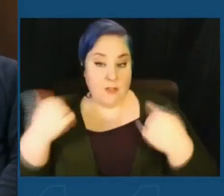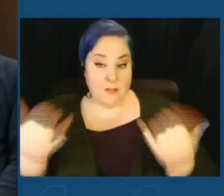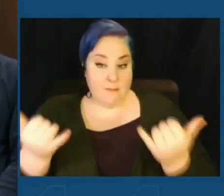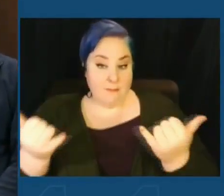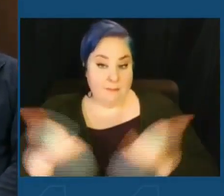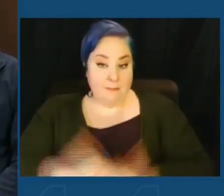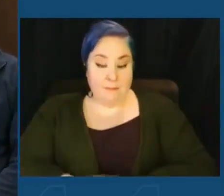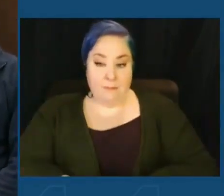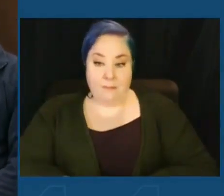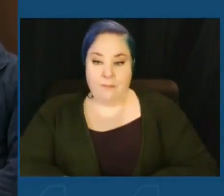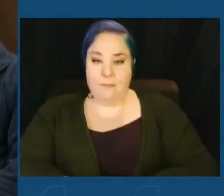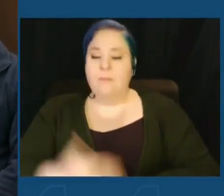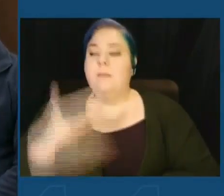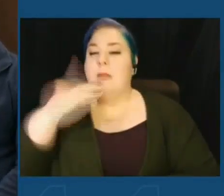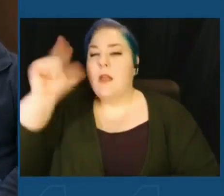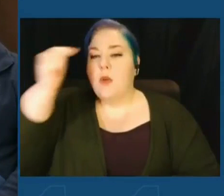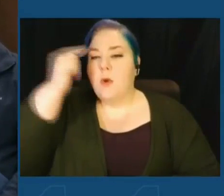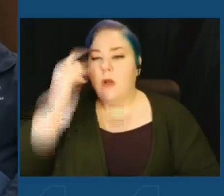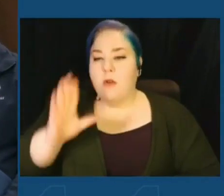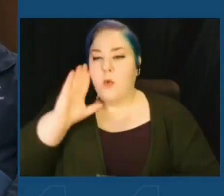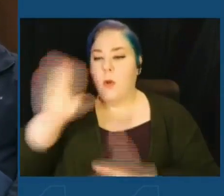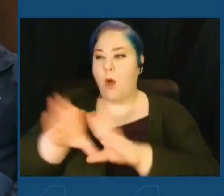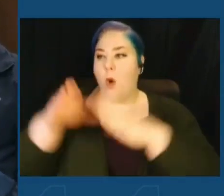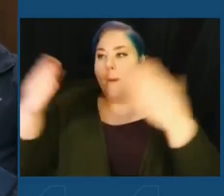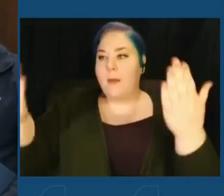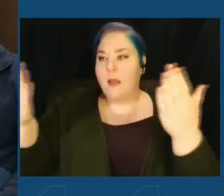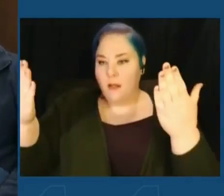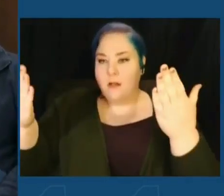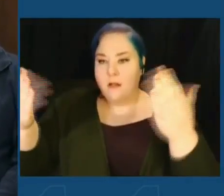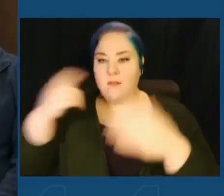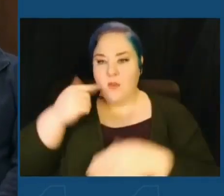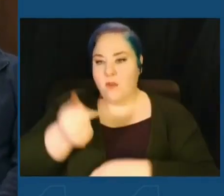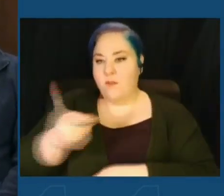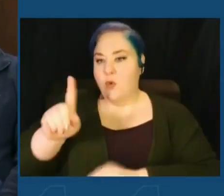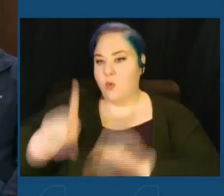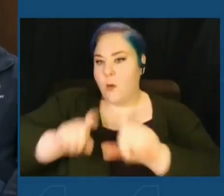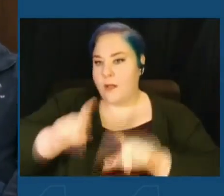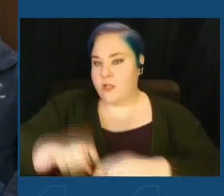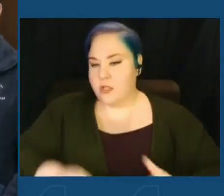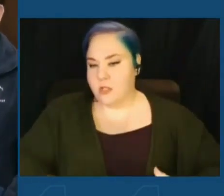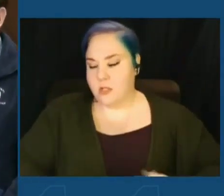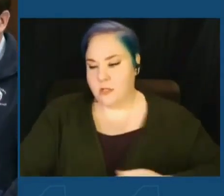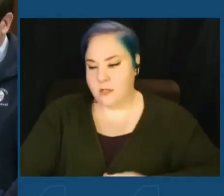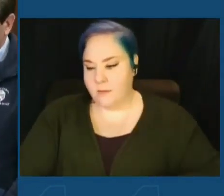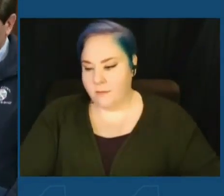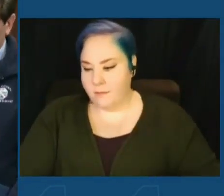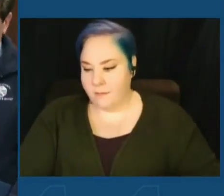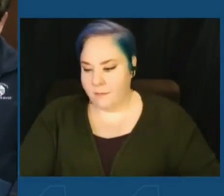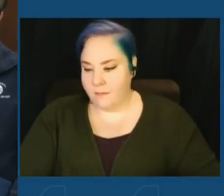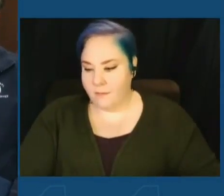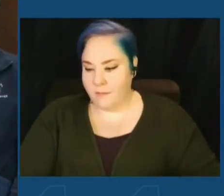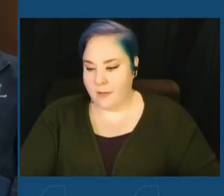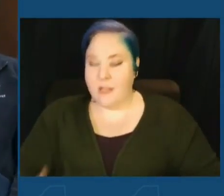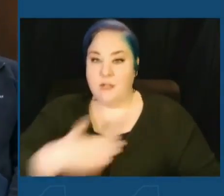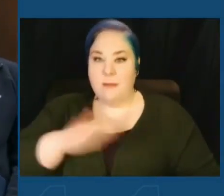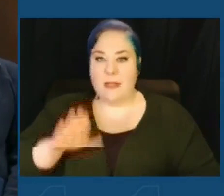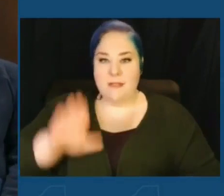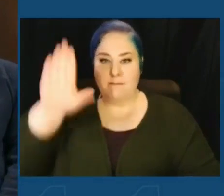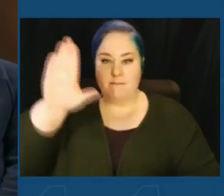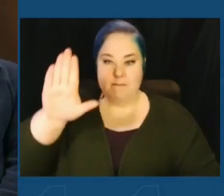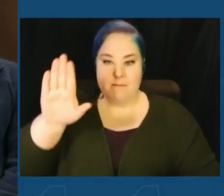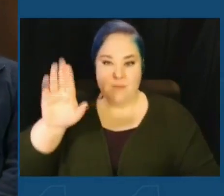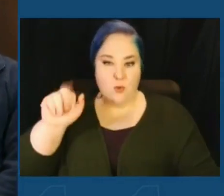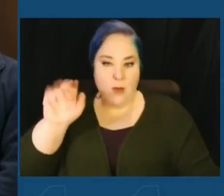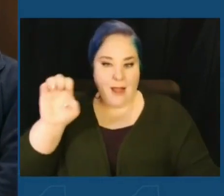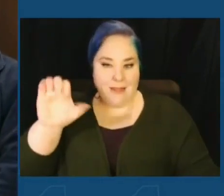Thank you, Governor. We're going to open up this for reporter questions. Please use the raise hand function to indicate you have a question, and